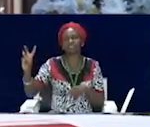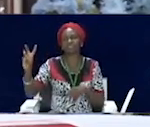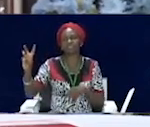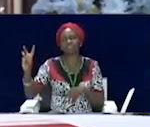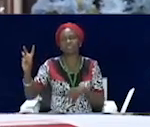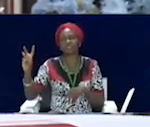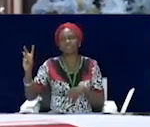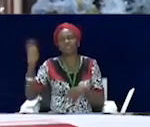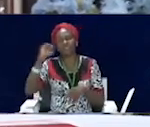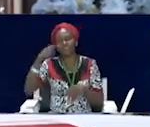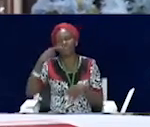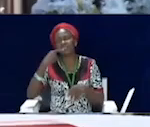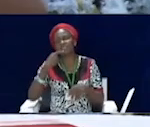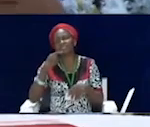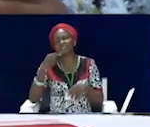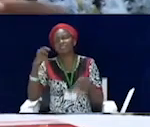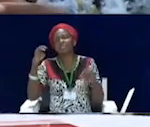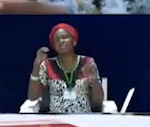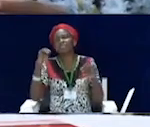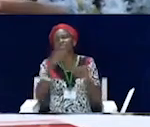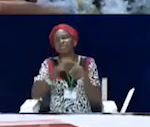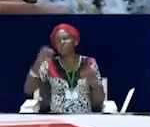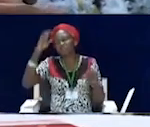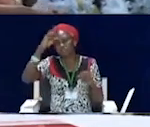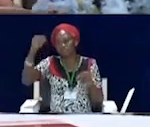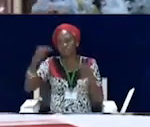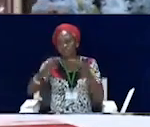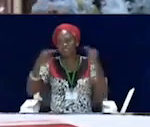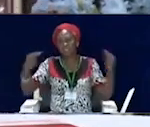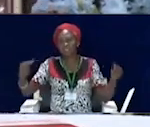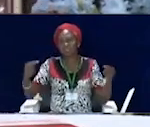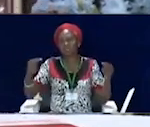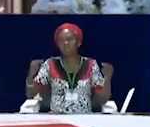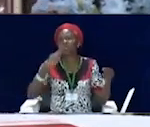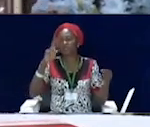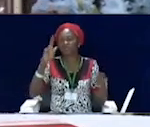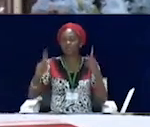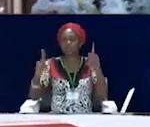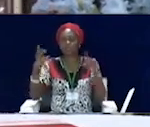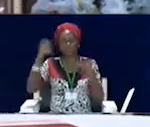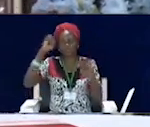Matthew 10 verse 36, he said, a man's foe shall be there of his own household.